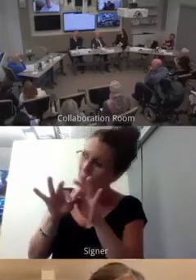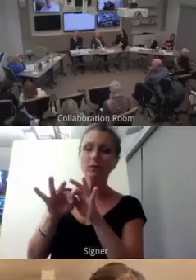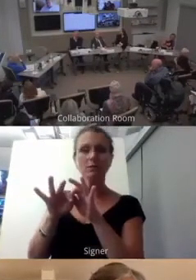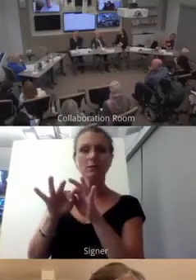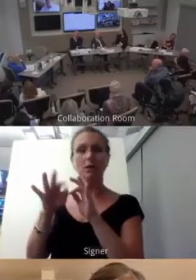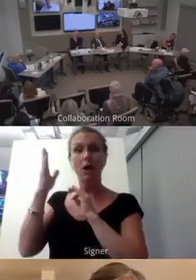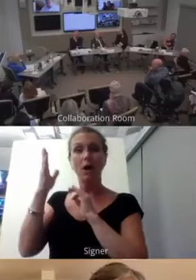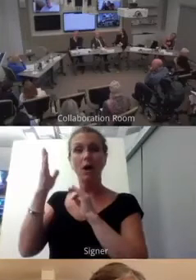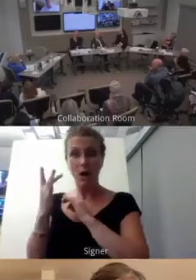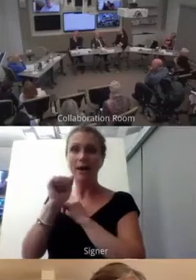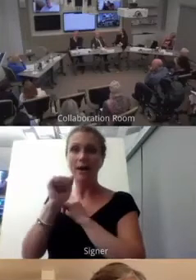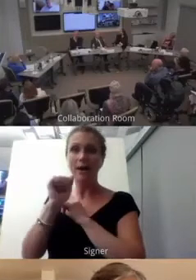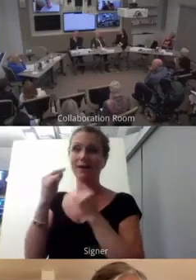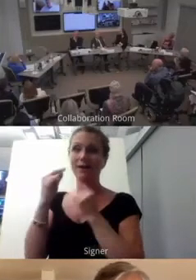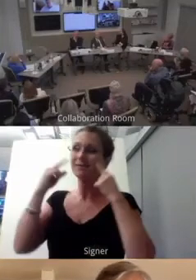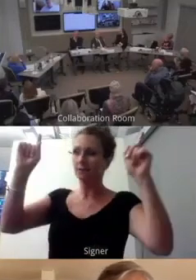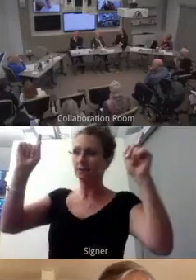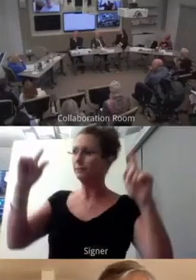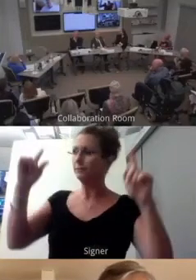requirement for